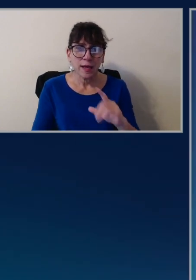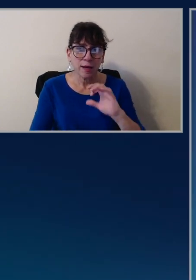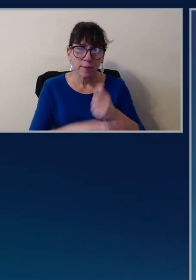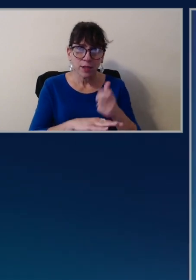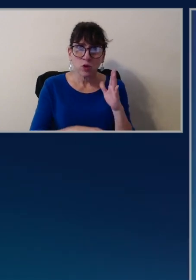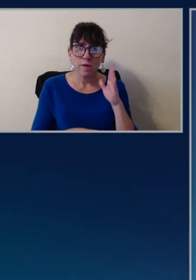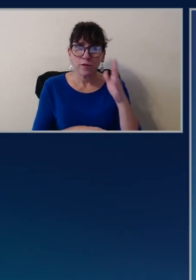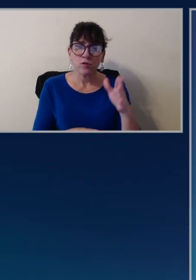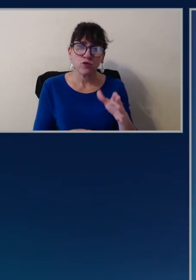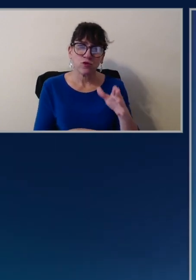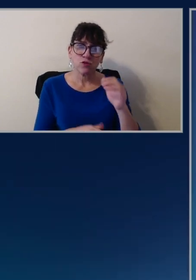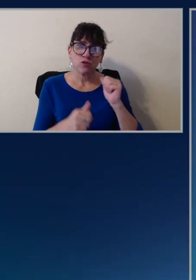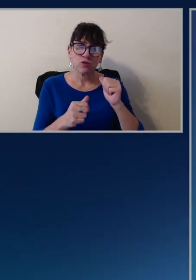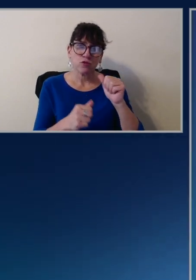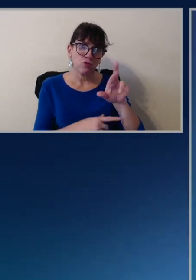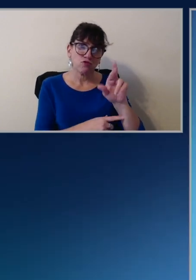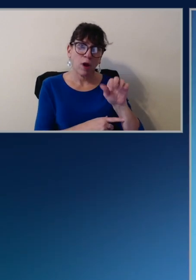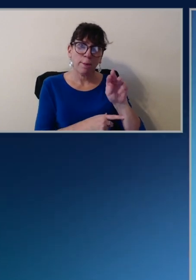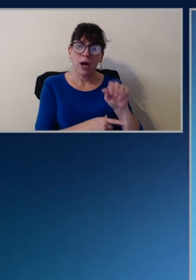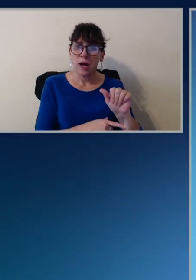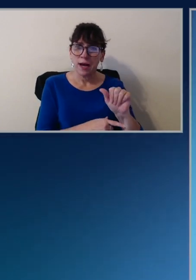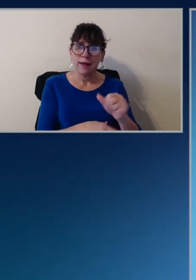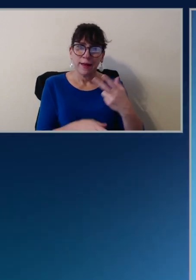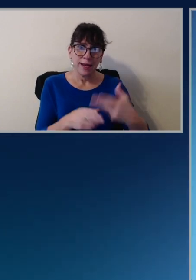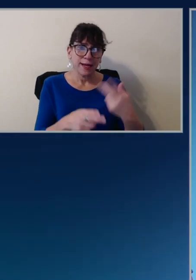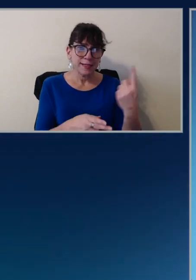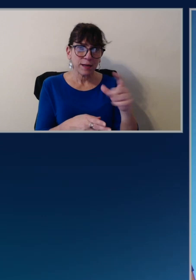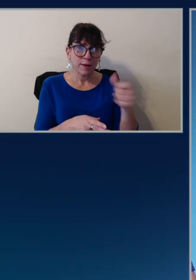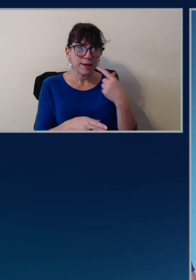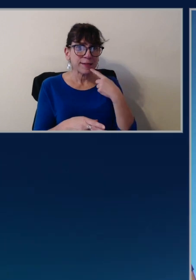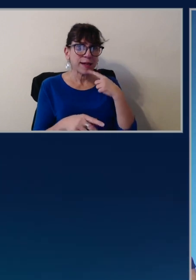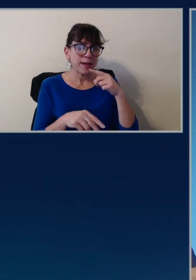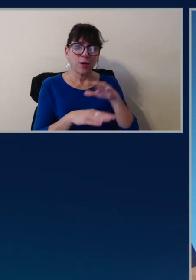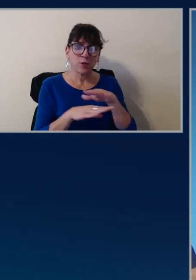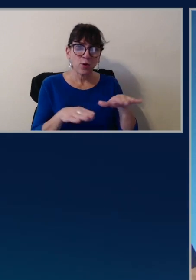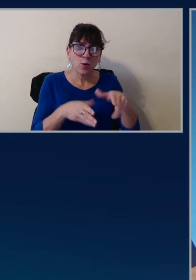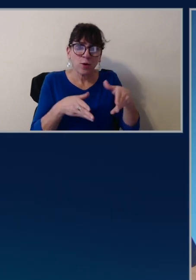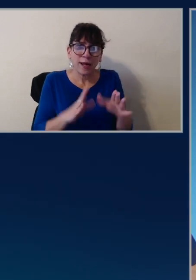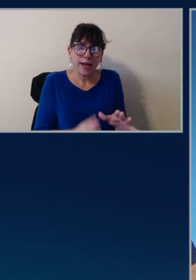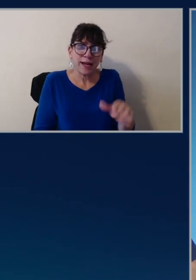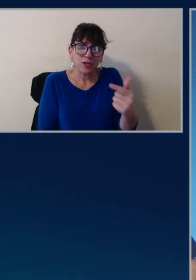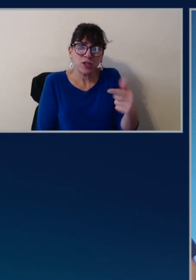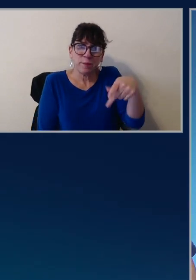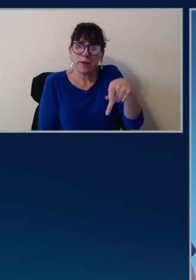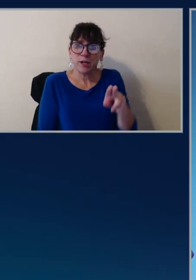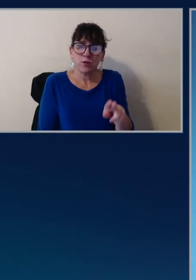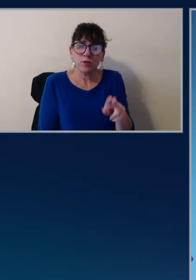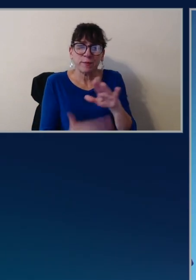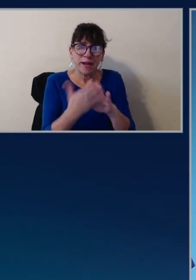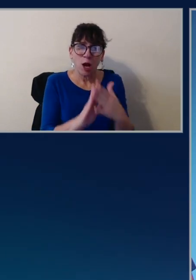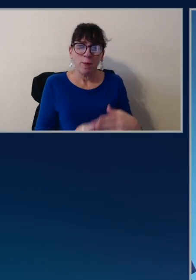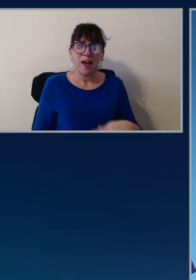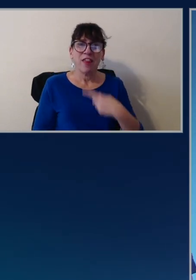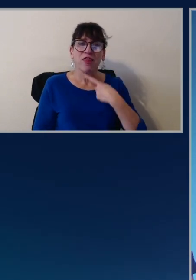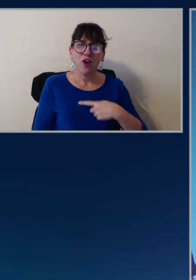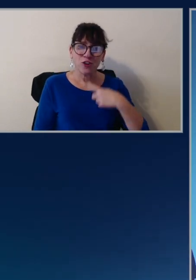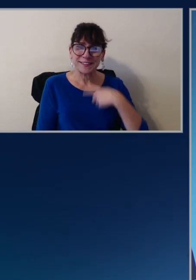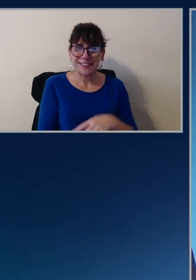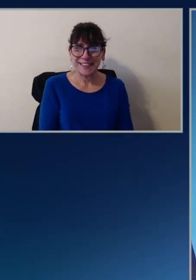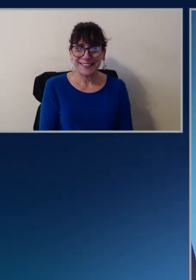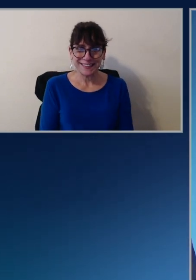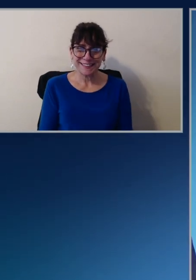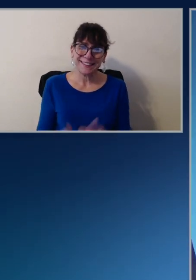name. That's nice. Someone else in the chat said, don't let GPUs get thirsty. Never. Your GPU should never You be might have thirsty. to put that on a sticker.